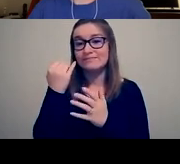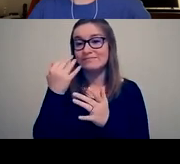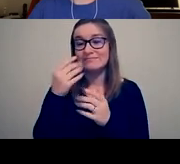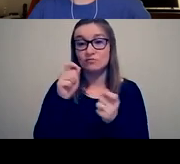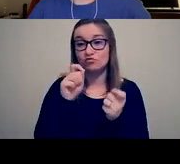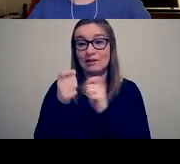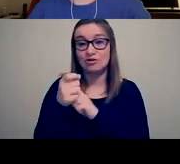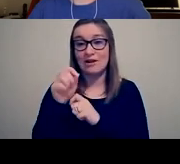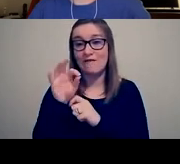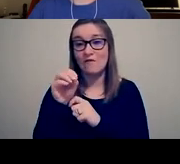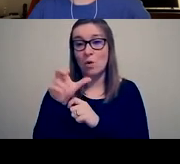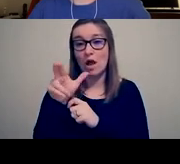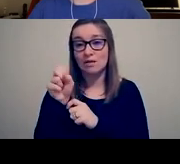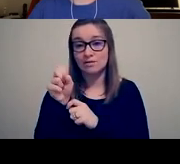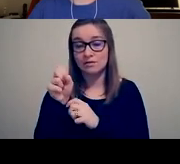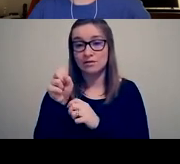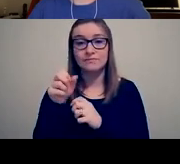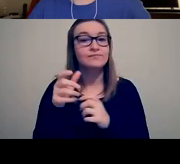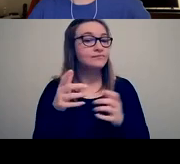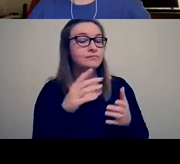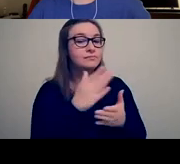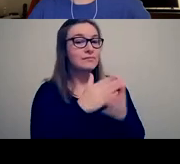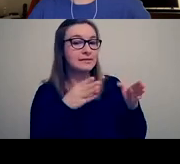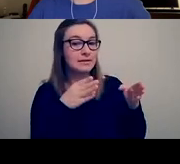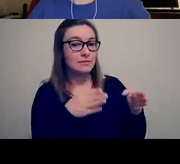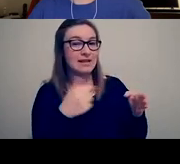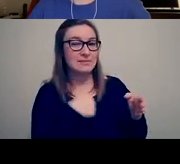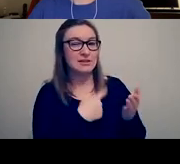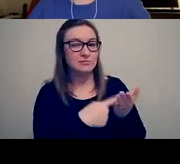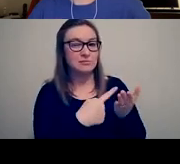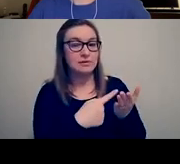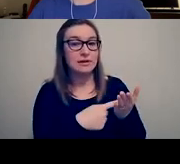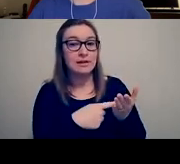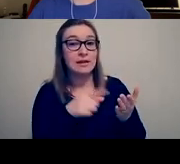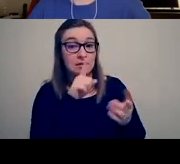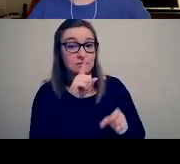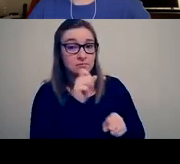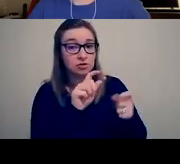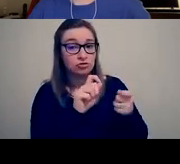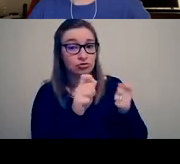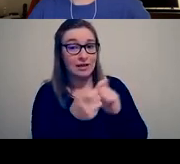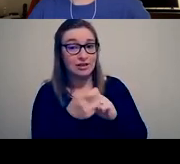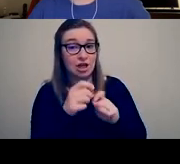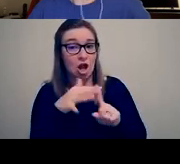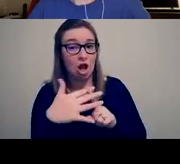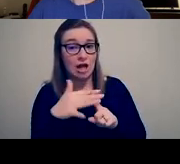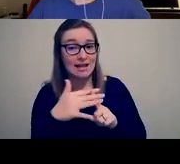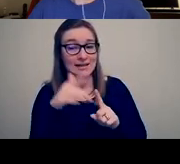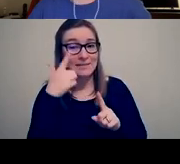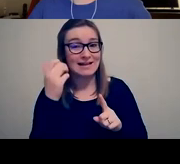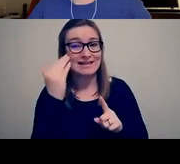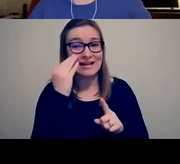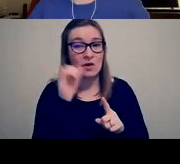focus. But in some ways, I mean, we kind of talked about it. Is it really changing context? Because I know that